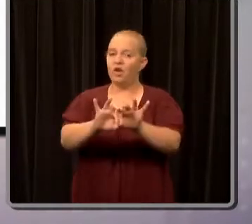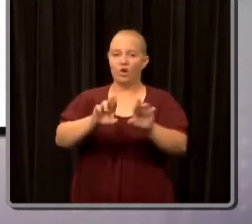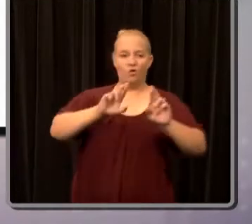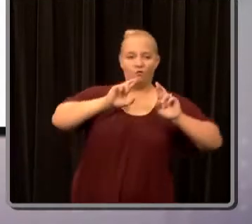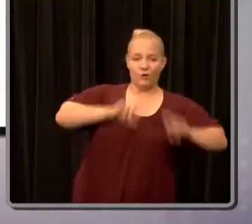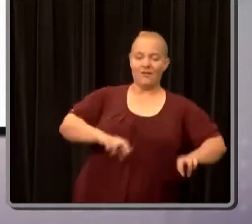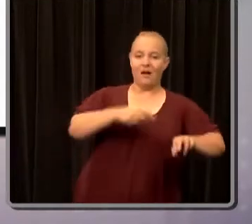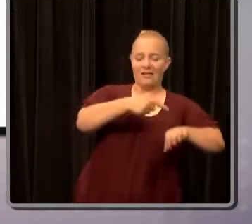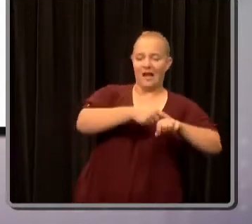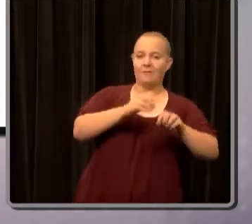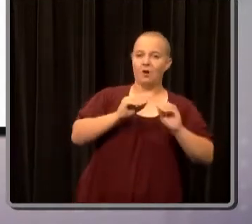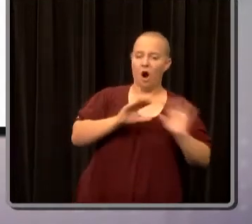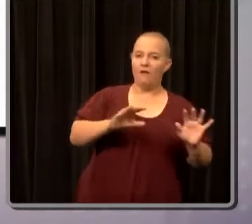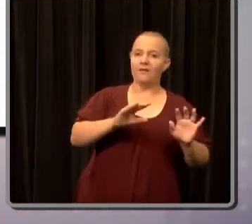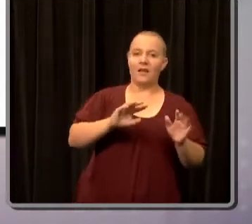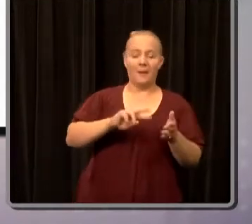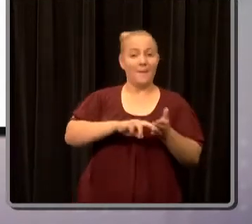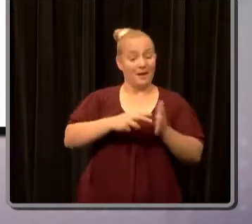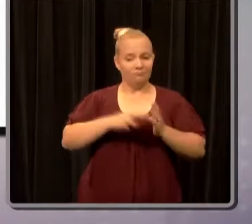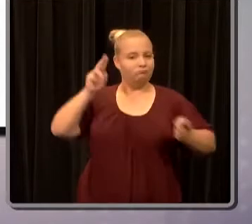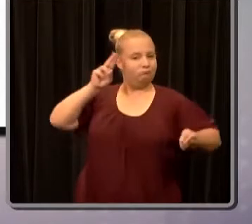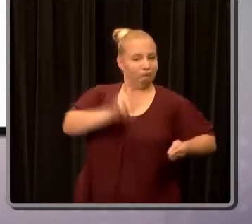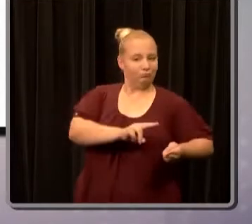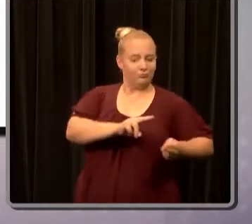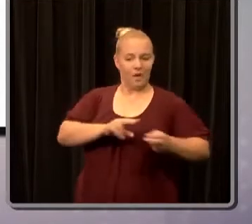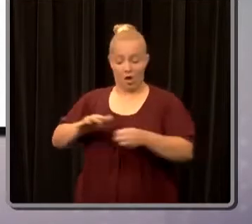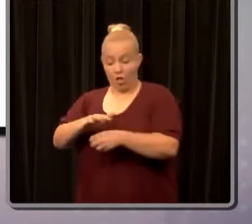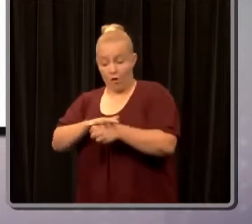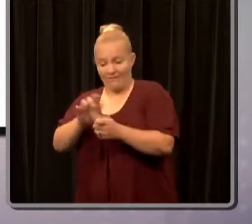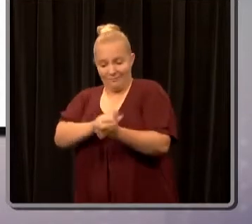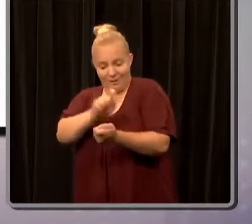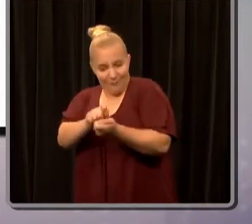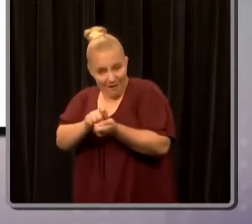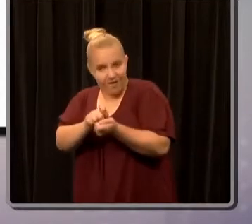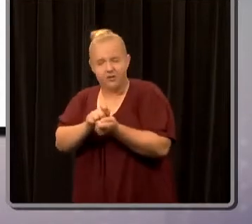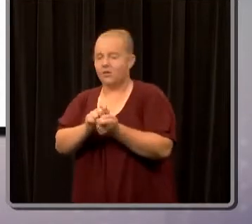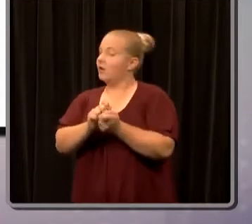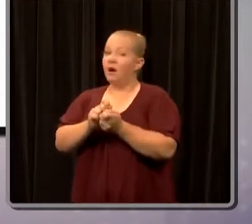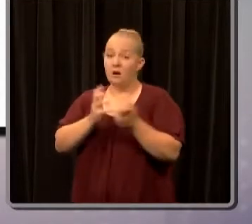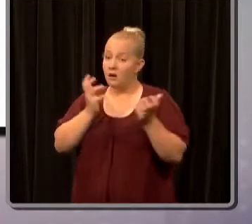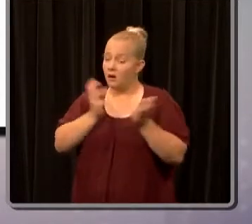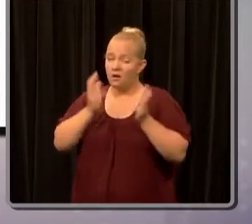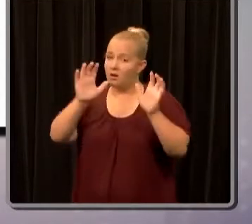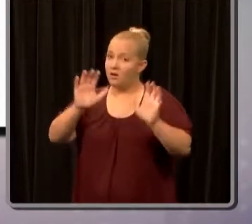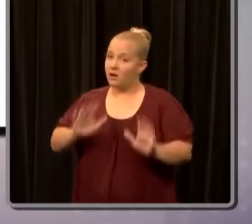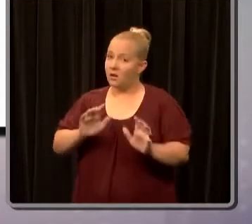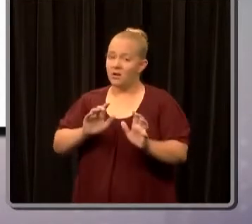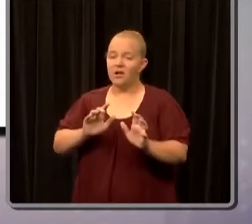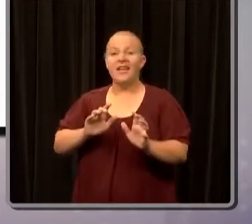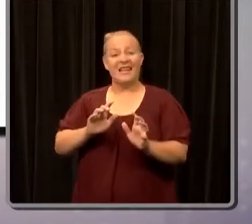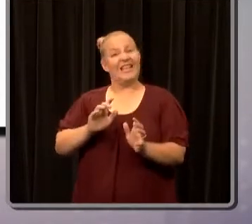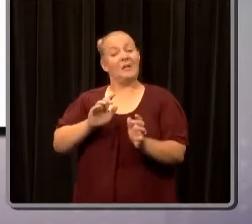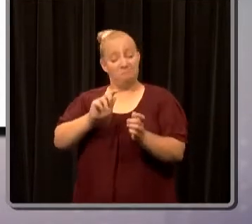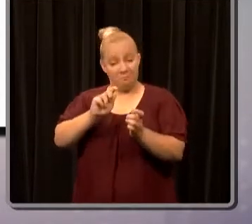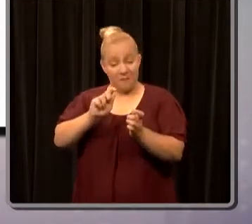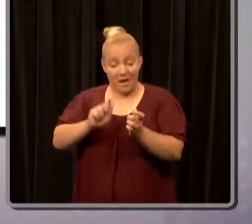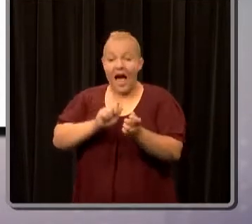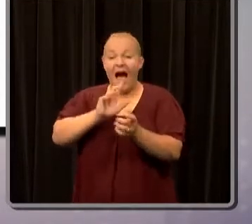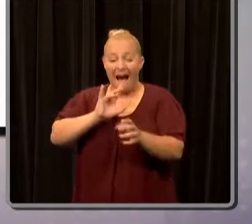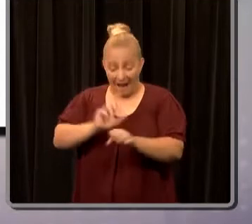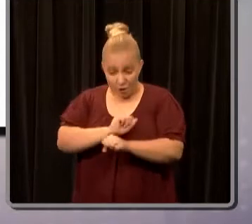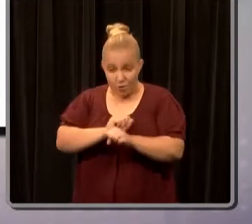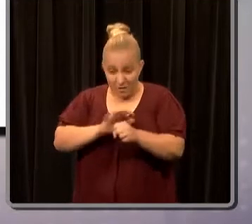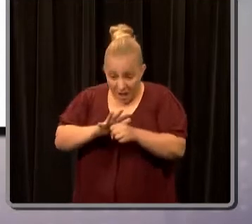time obviously is drastically reduced. The location accuracy is just incredible. I mean, down to the actual spot in